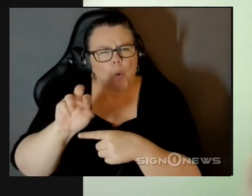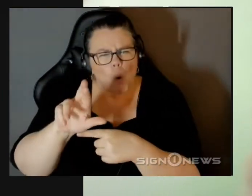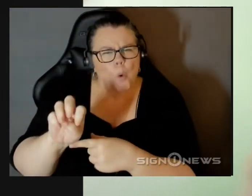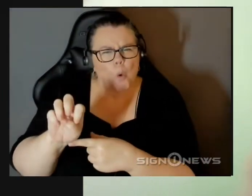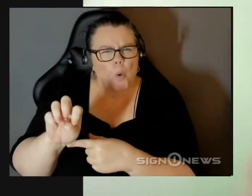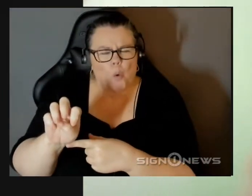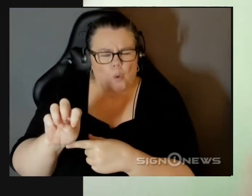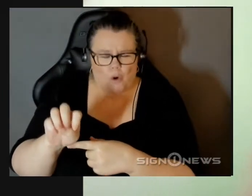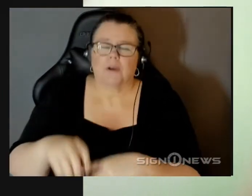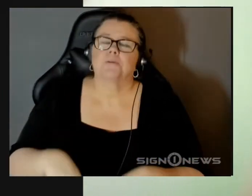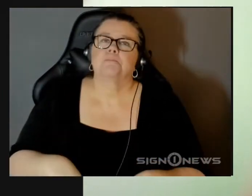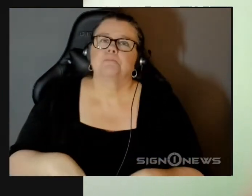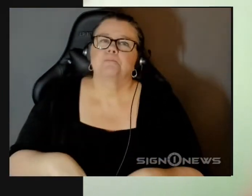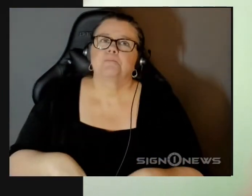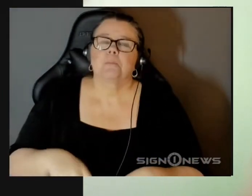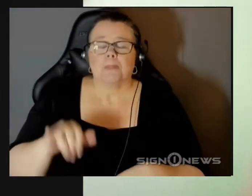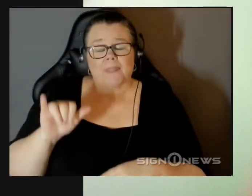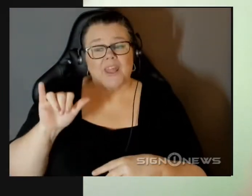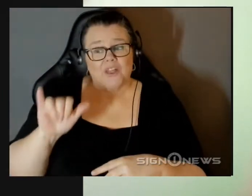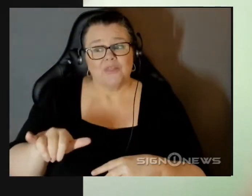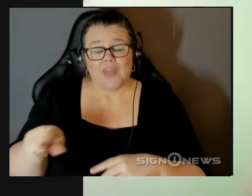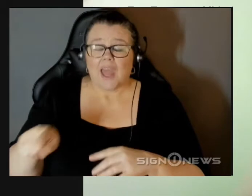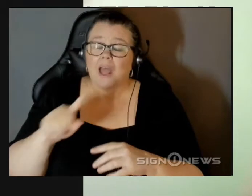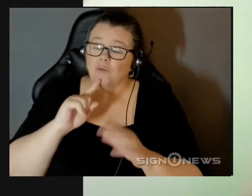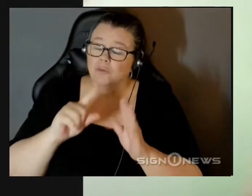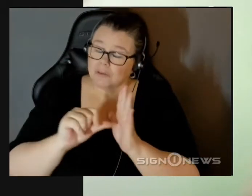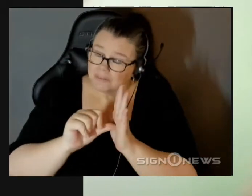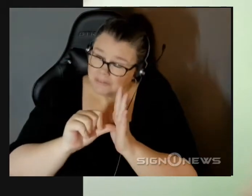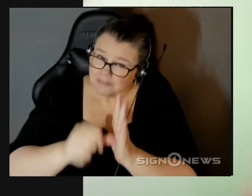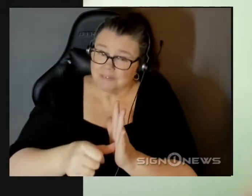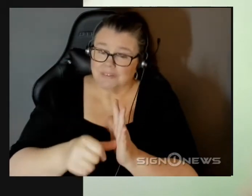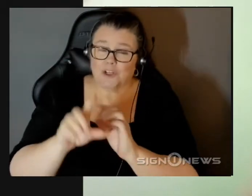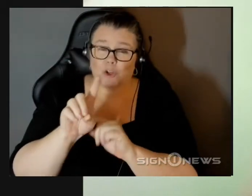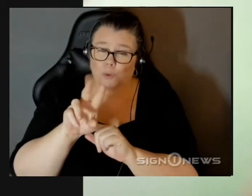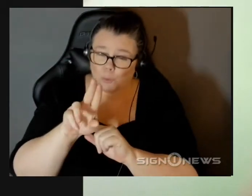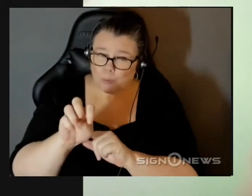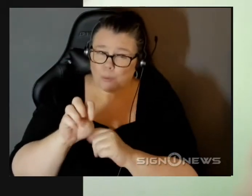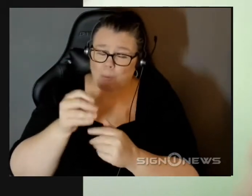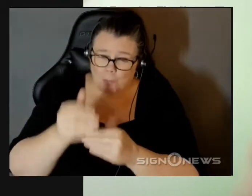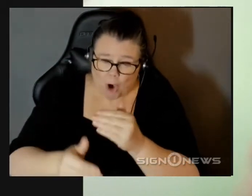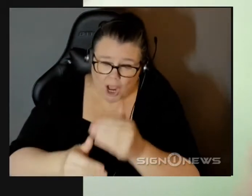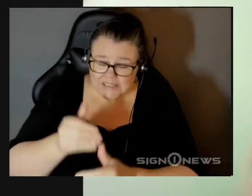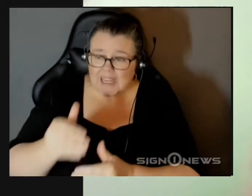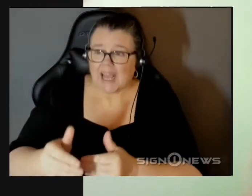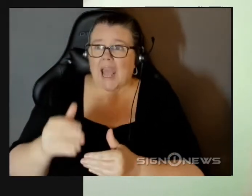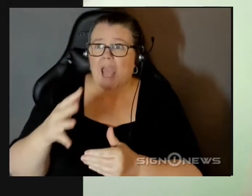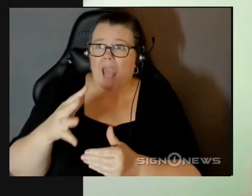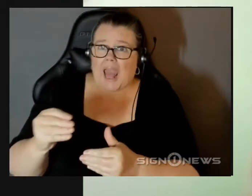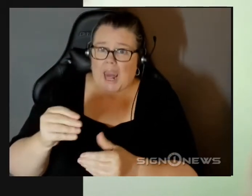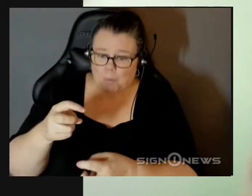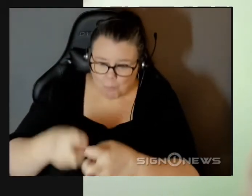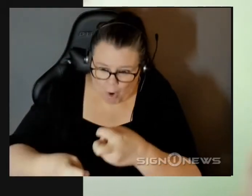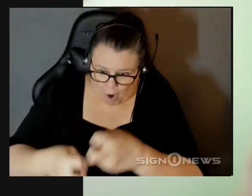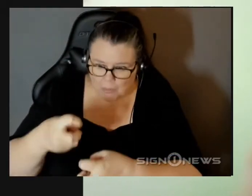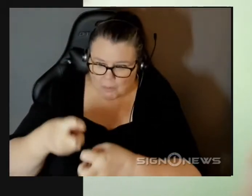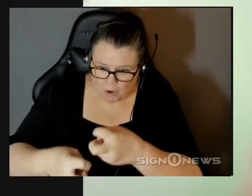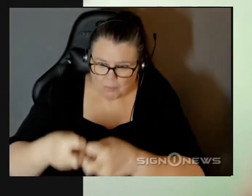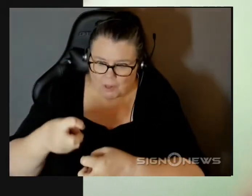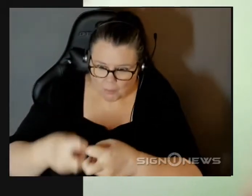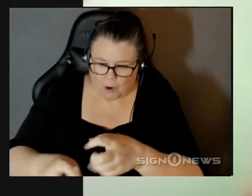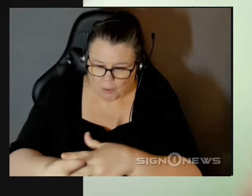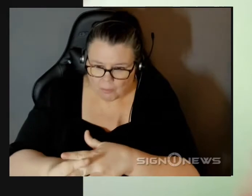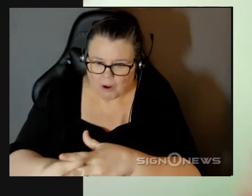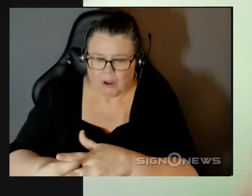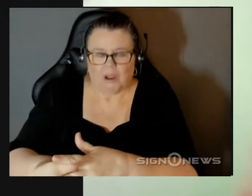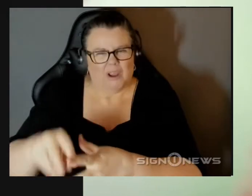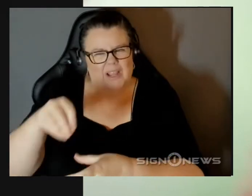due process protections and problems, I would say, within guardianship and conservatorship systems. Like, she's fighting for her right to